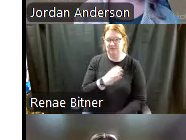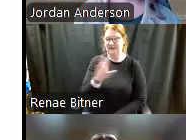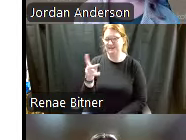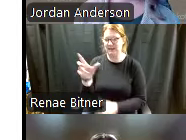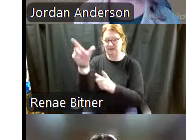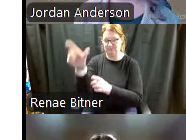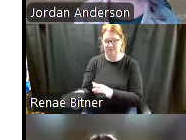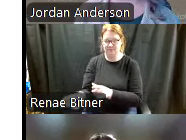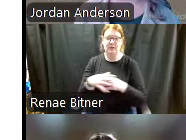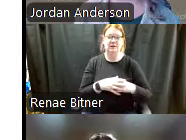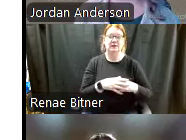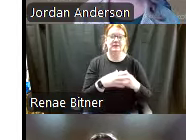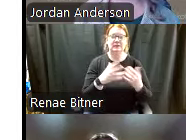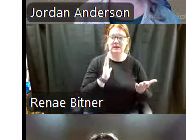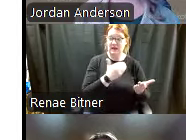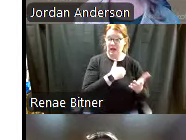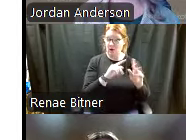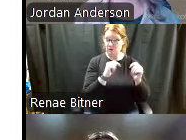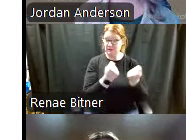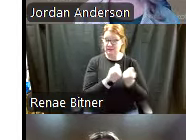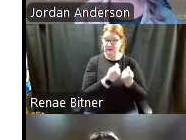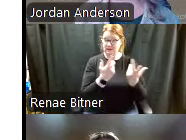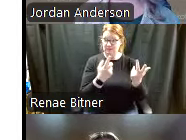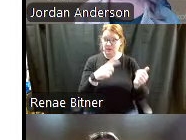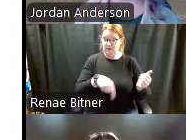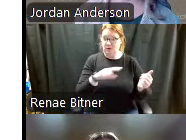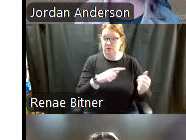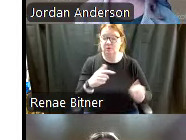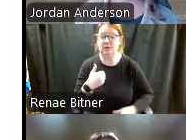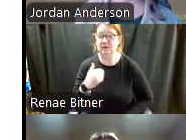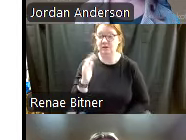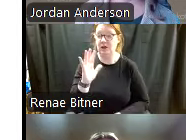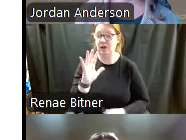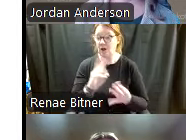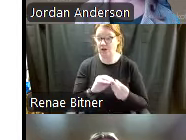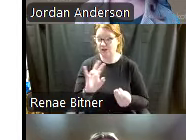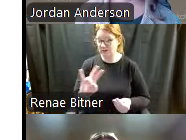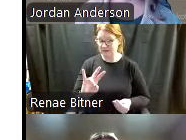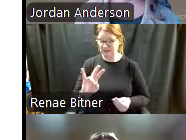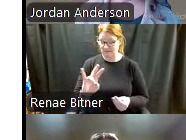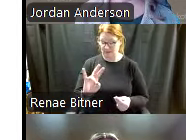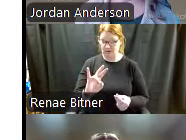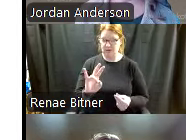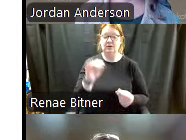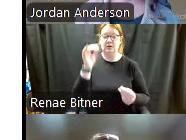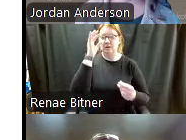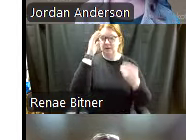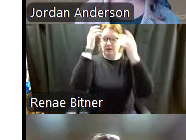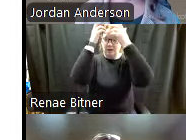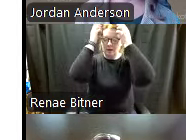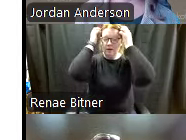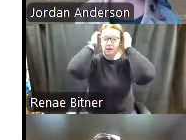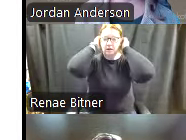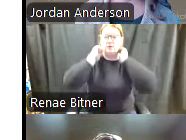So on our team, as many of you may know, there are 7 of us in the PIP outreach team, and we are